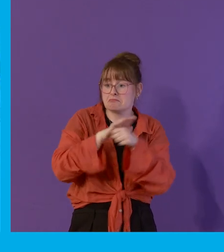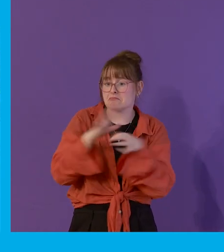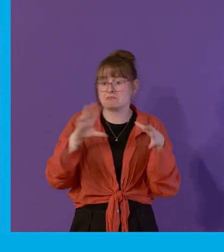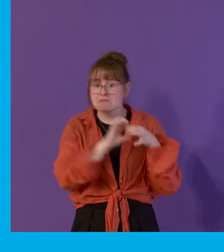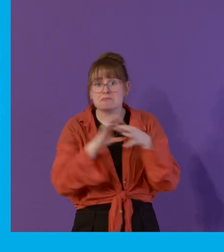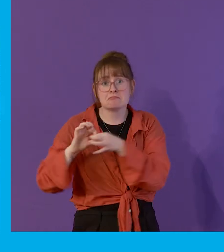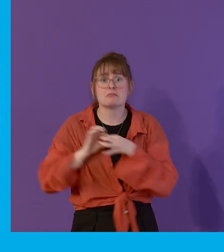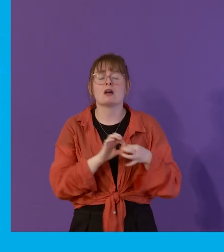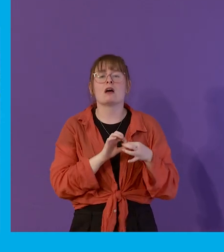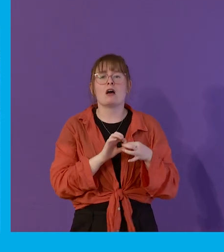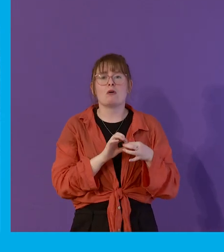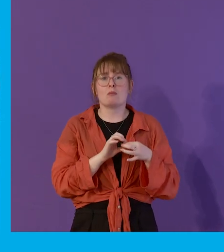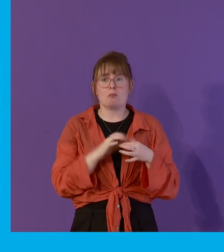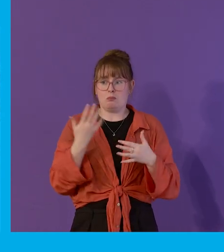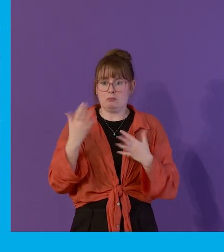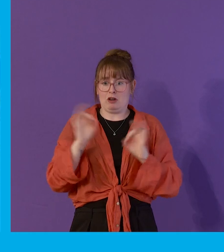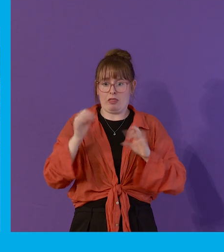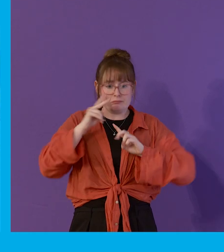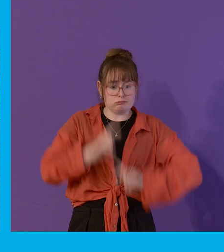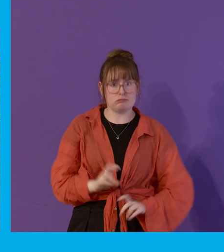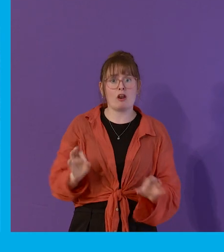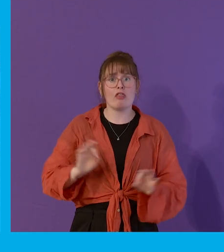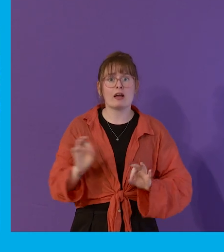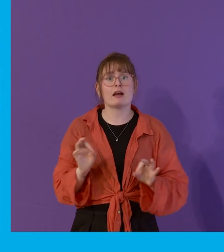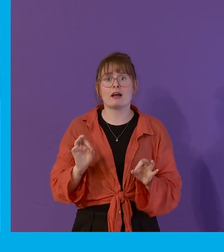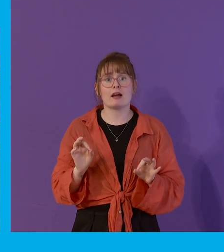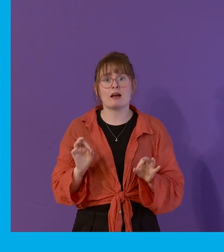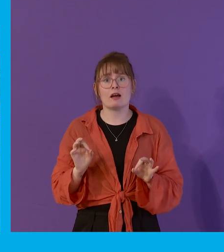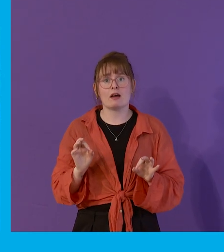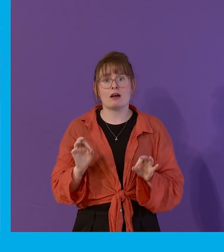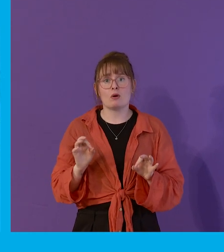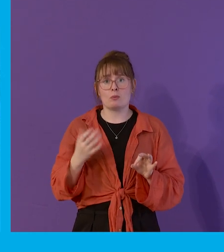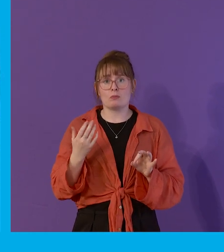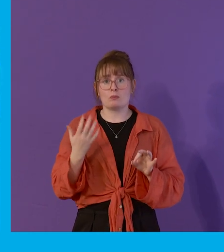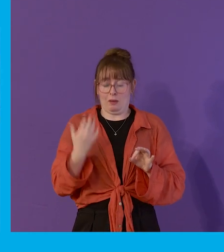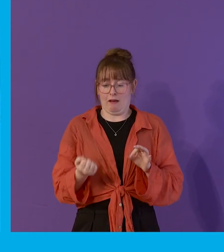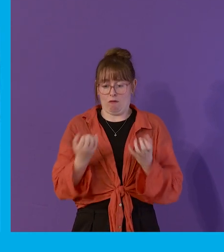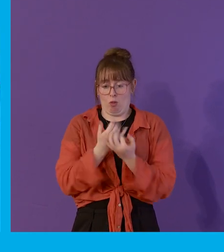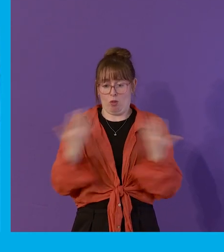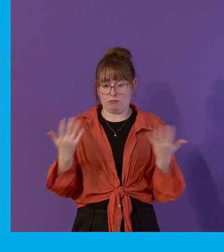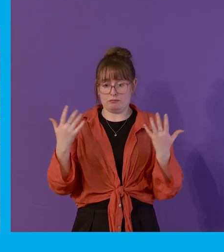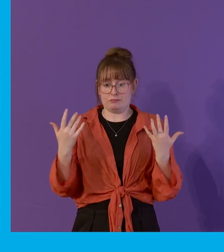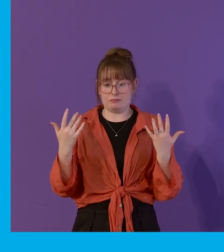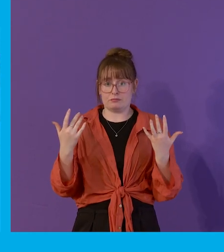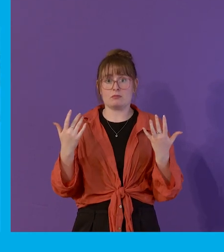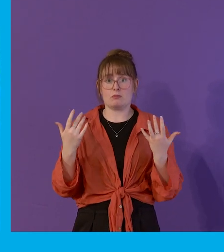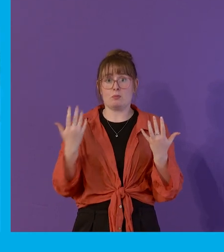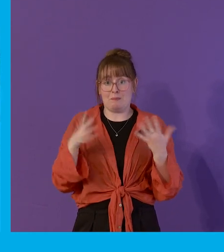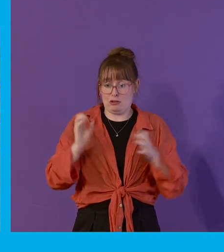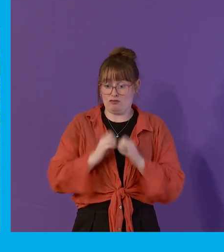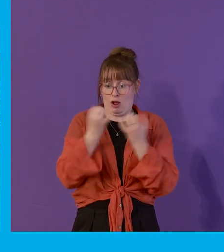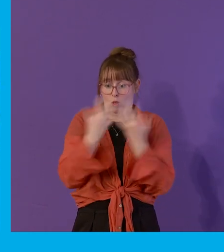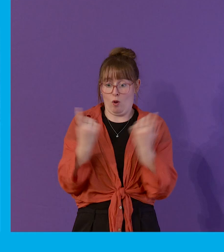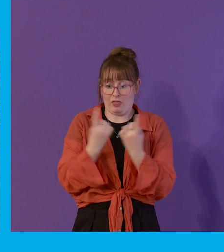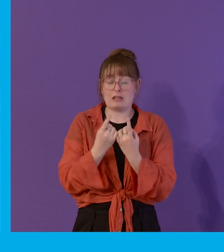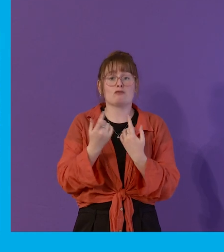not, the structural point I reference is this challenge that we have of all the lines on a map in Scotland that we have created artificially